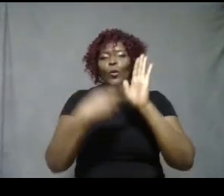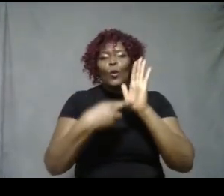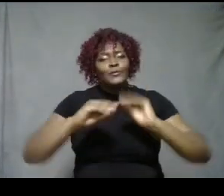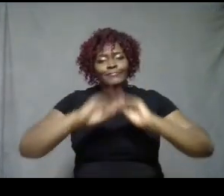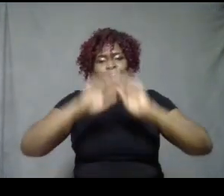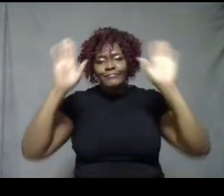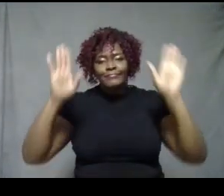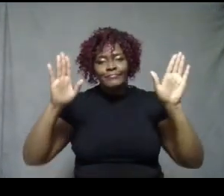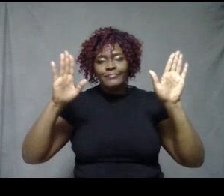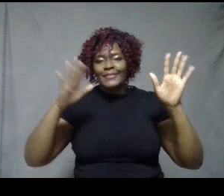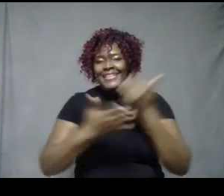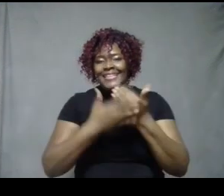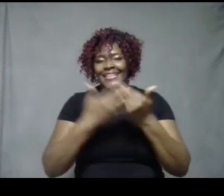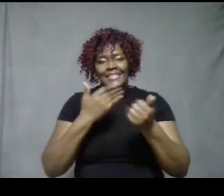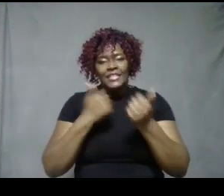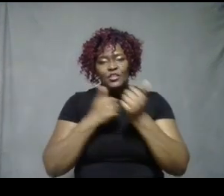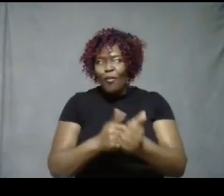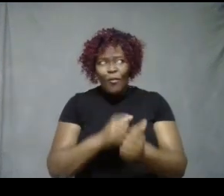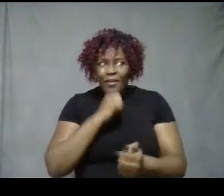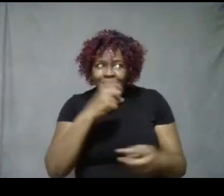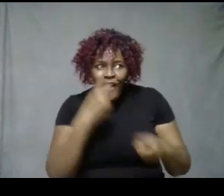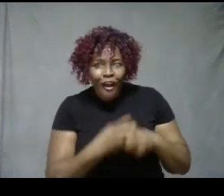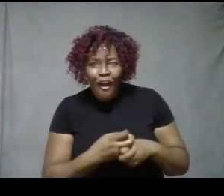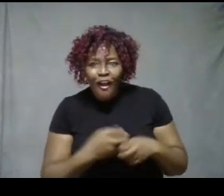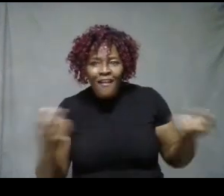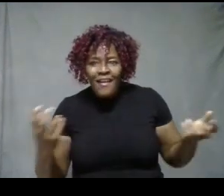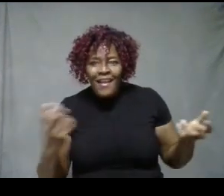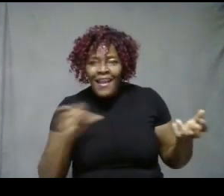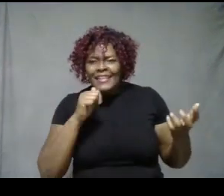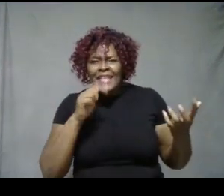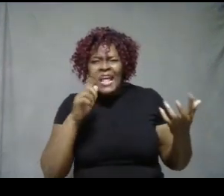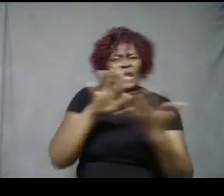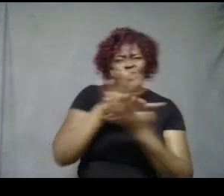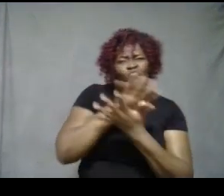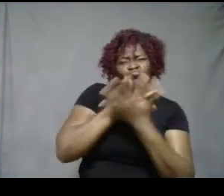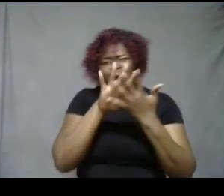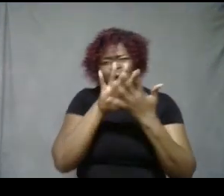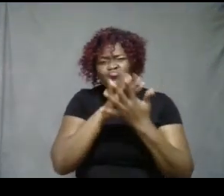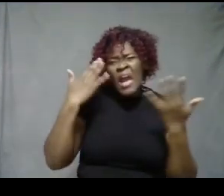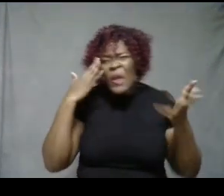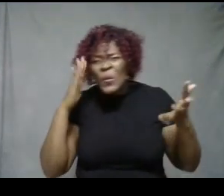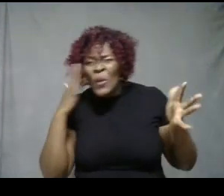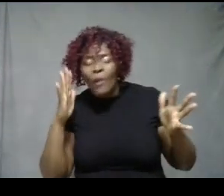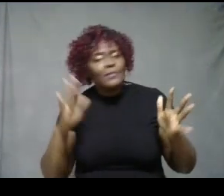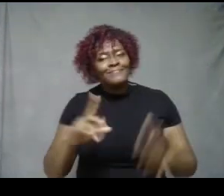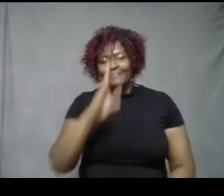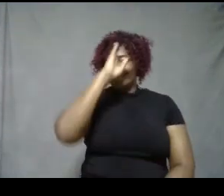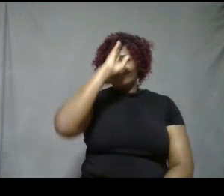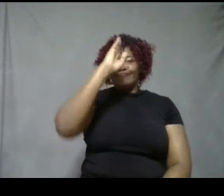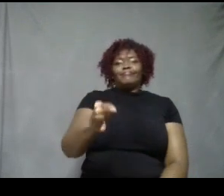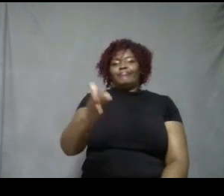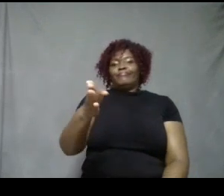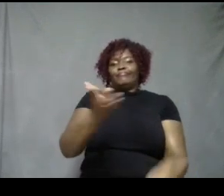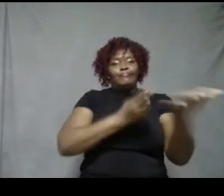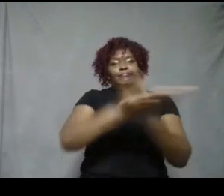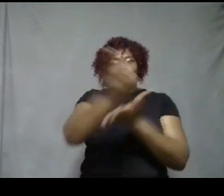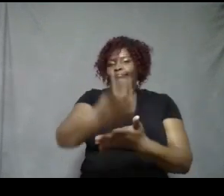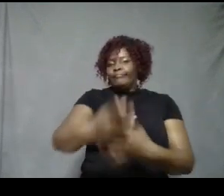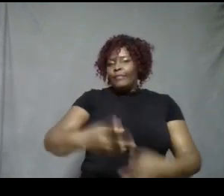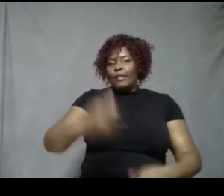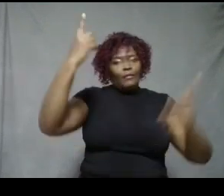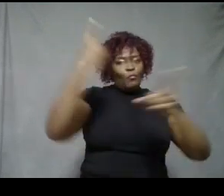follow. This is not the hard rule. This is not the gray area rule. This is a black and white cut, right, wrong, up, down